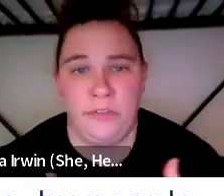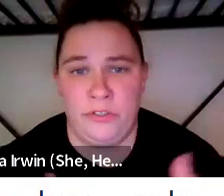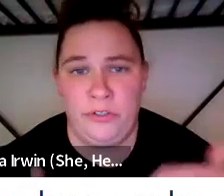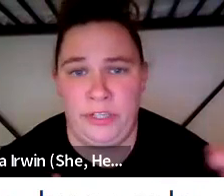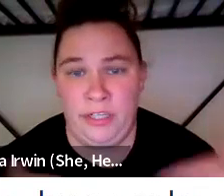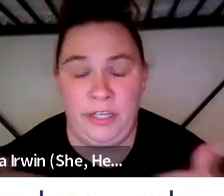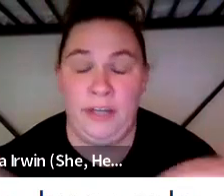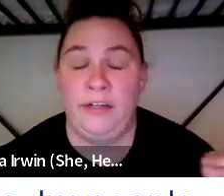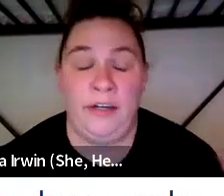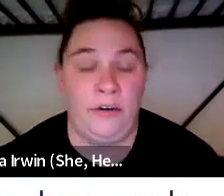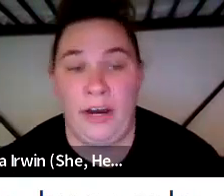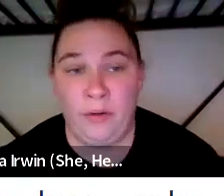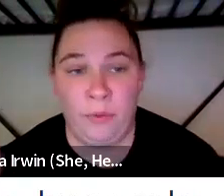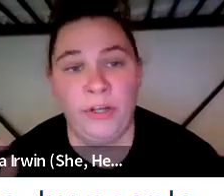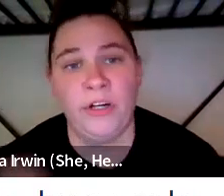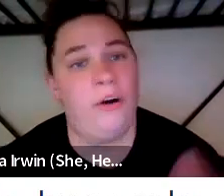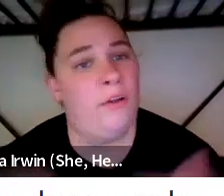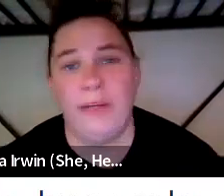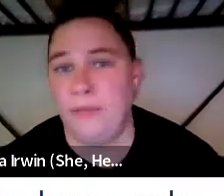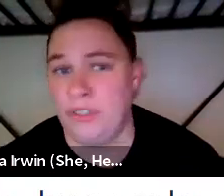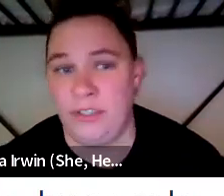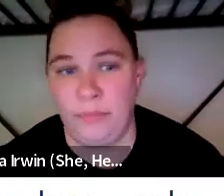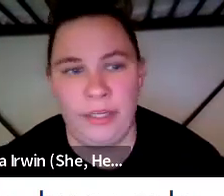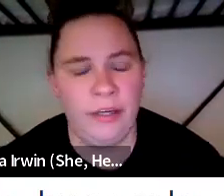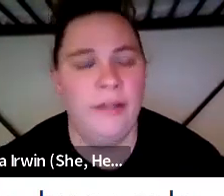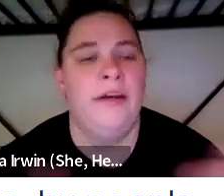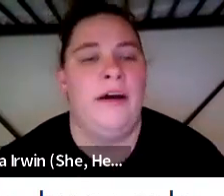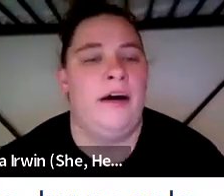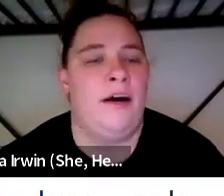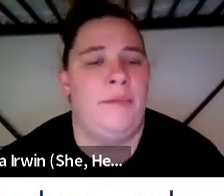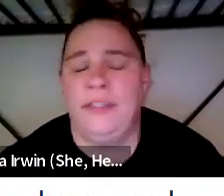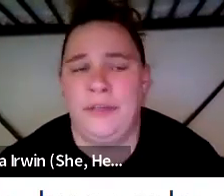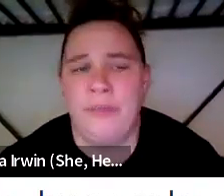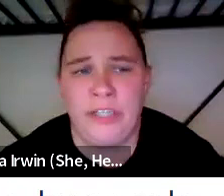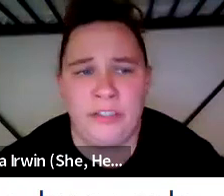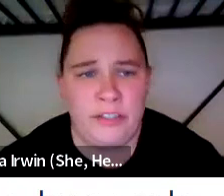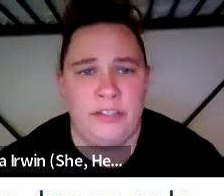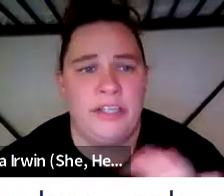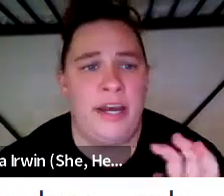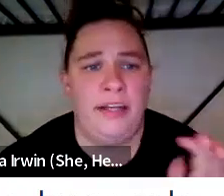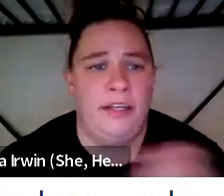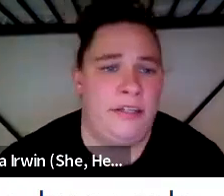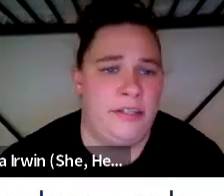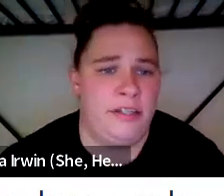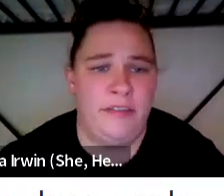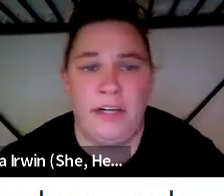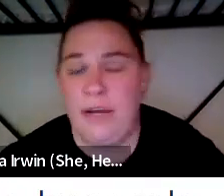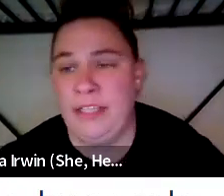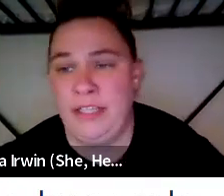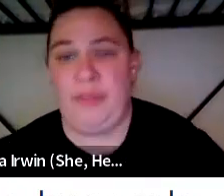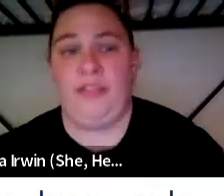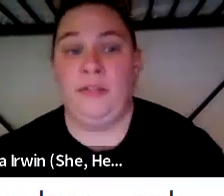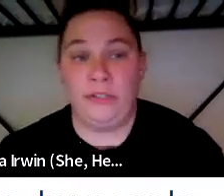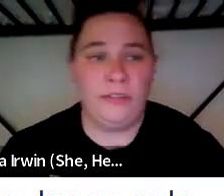all the way down to the Indiana-Ohio border, all the way up to the UP. And the image on this slide is of